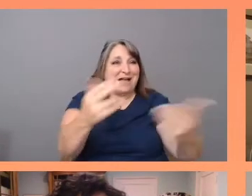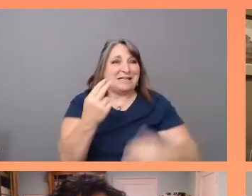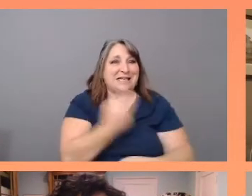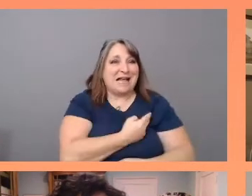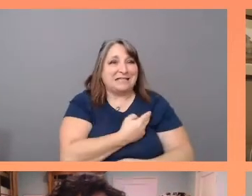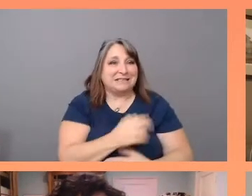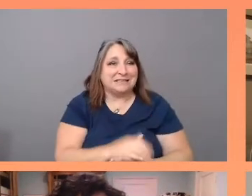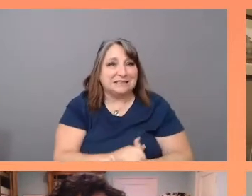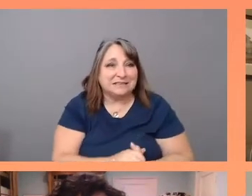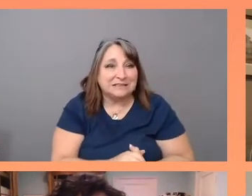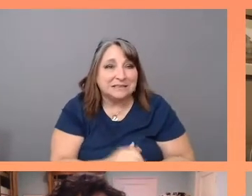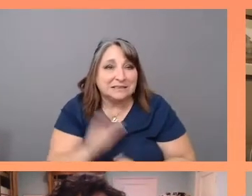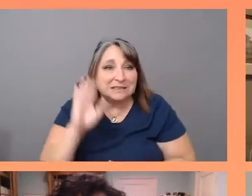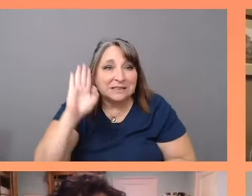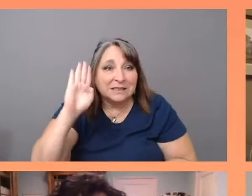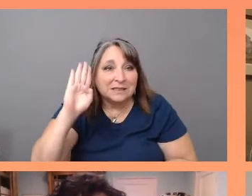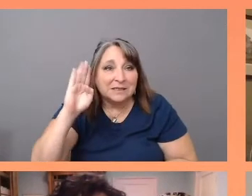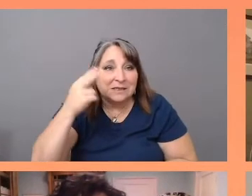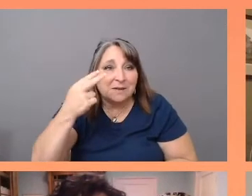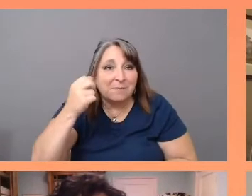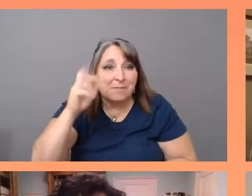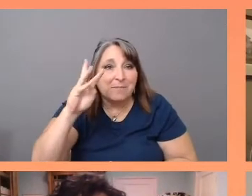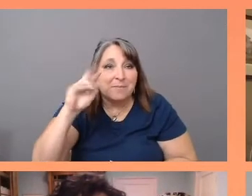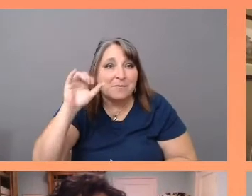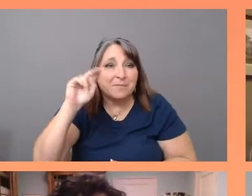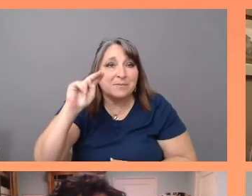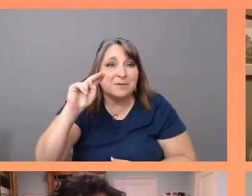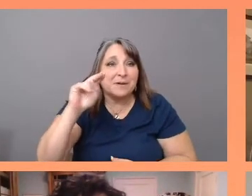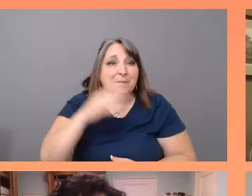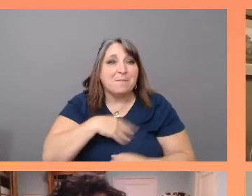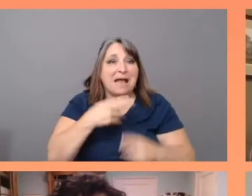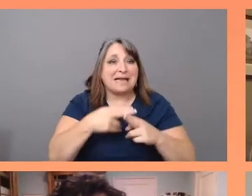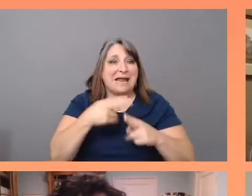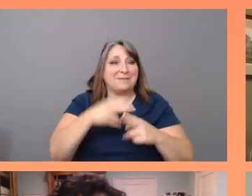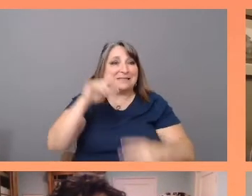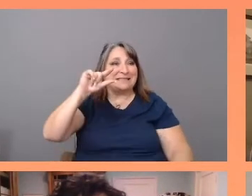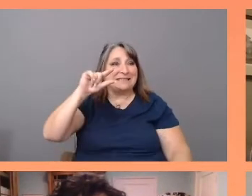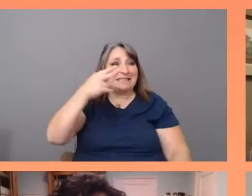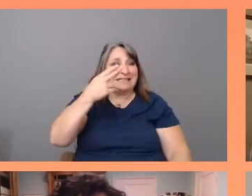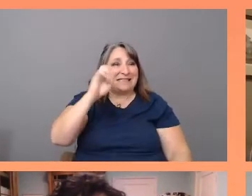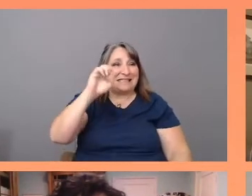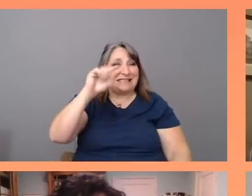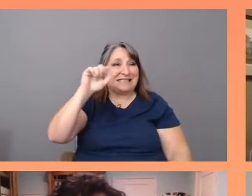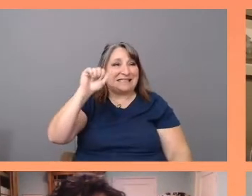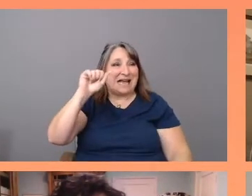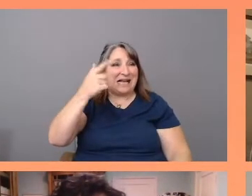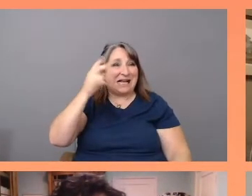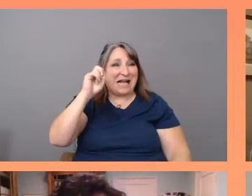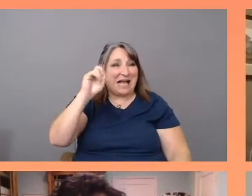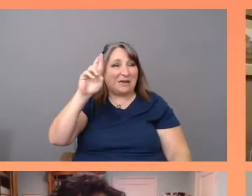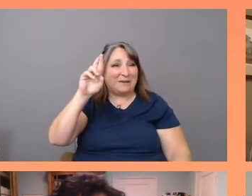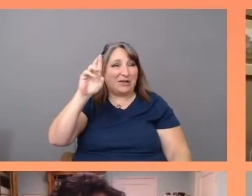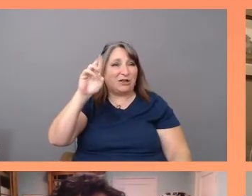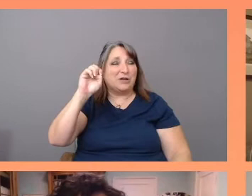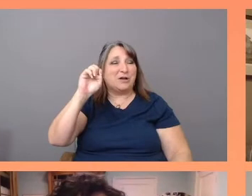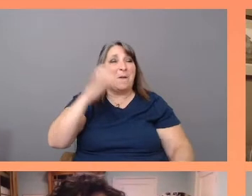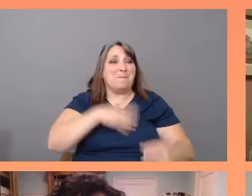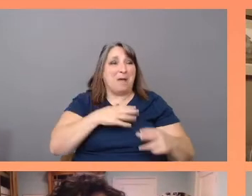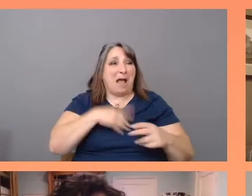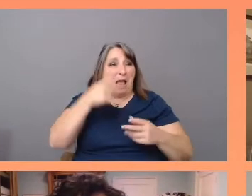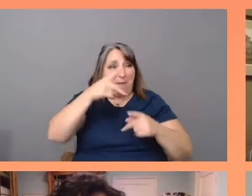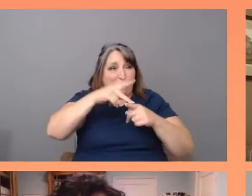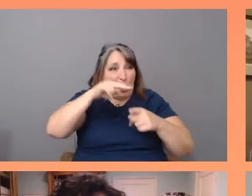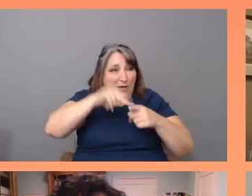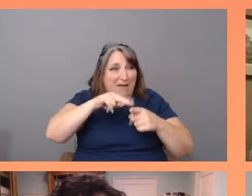to start, and my name is Gita Gundbeer, and my pronouns are she and